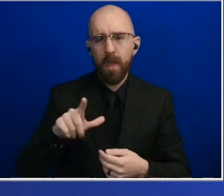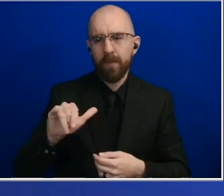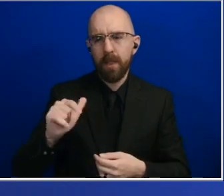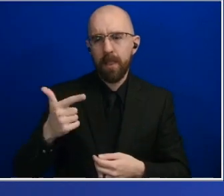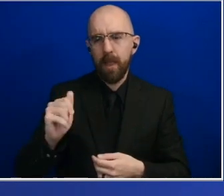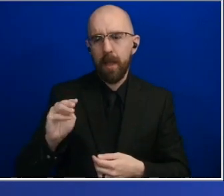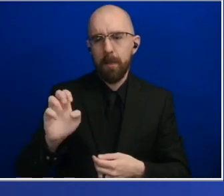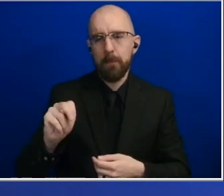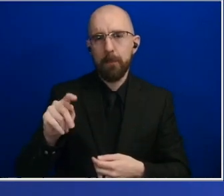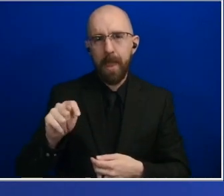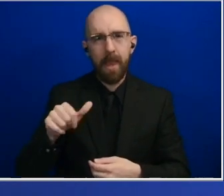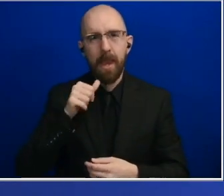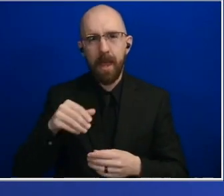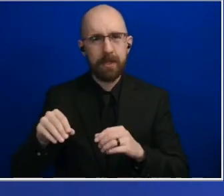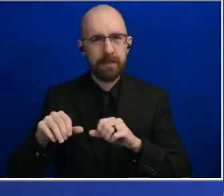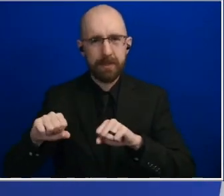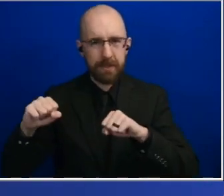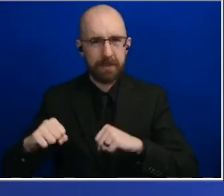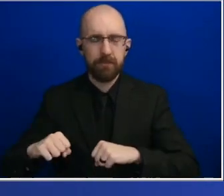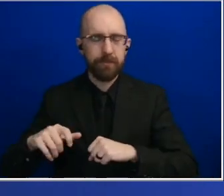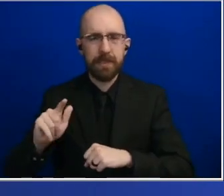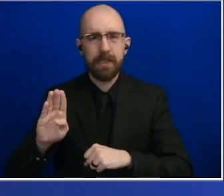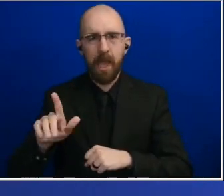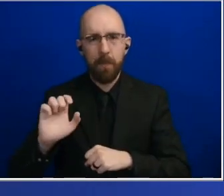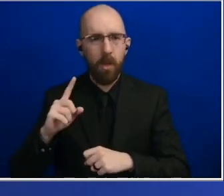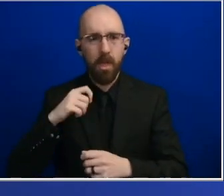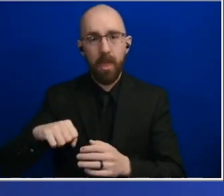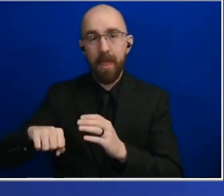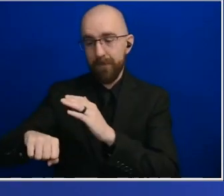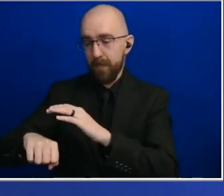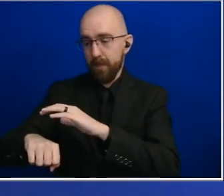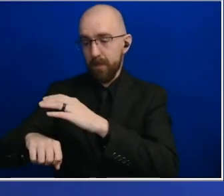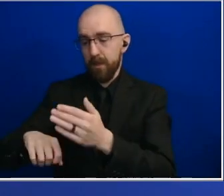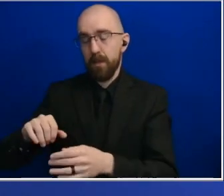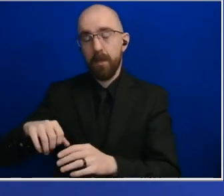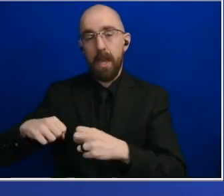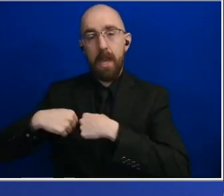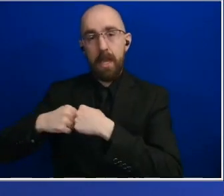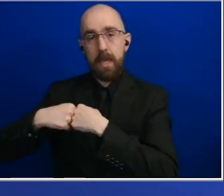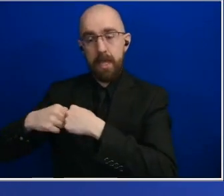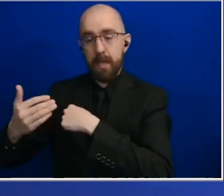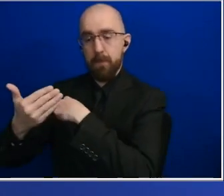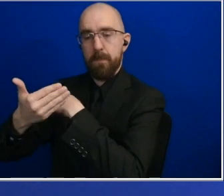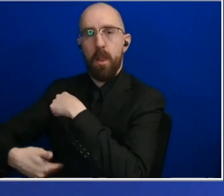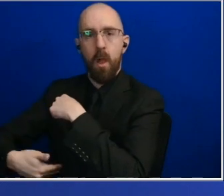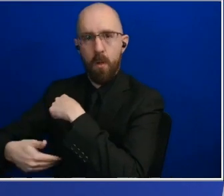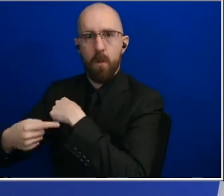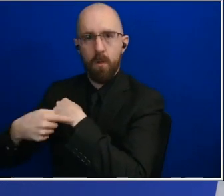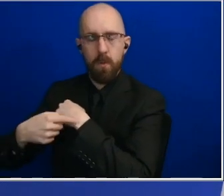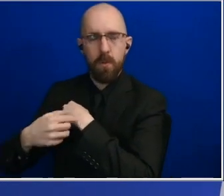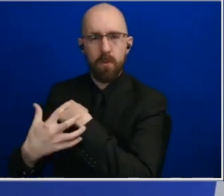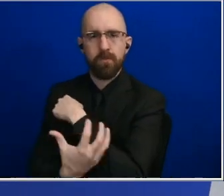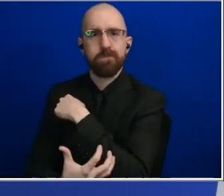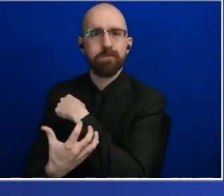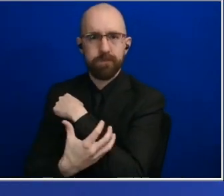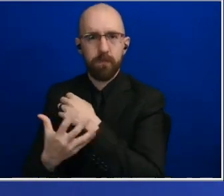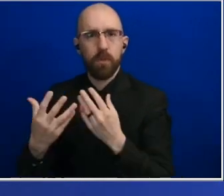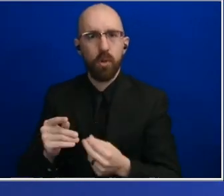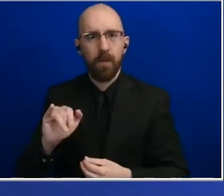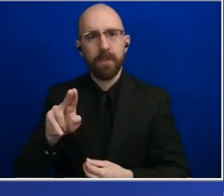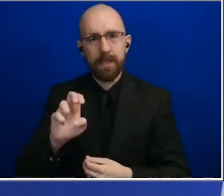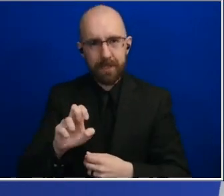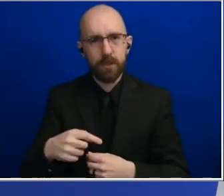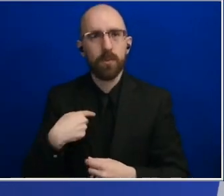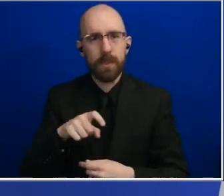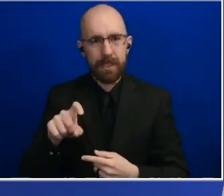knee for those that have a below-the-knee amputation, or other issues with soft tissue coverage that we need to pull